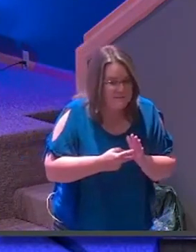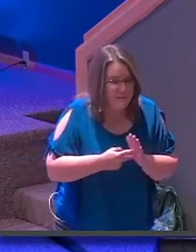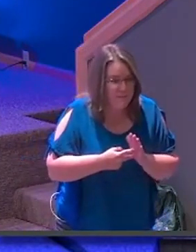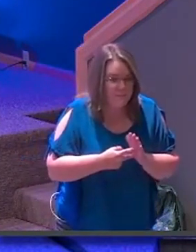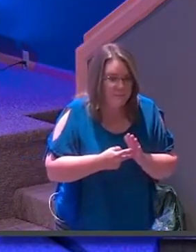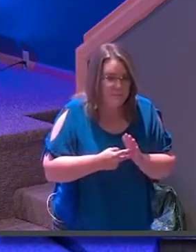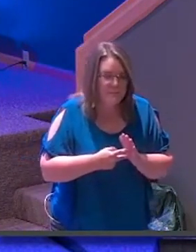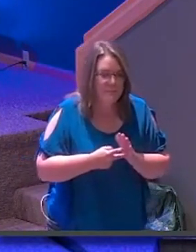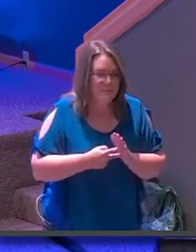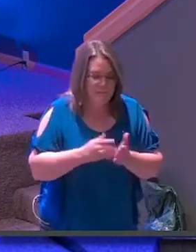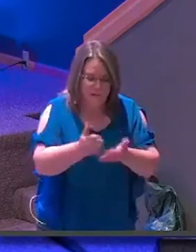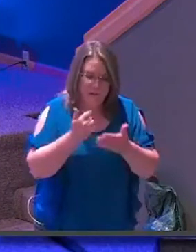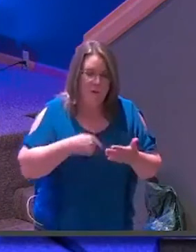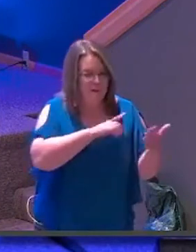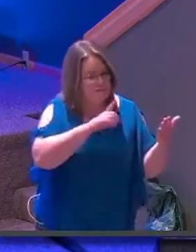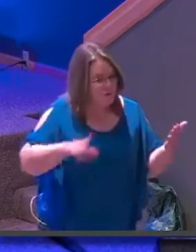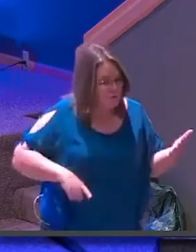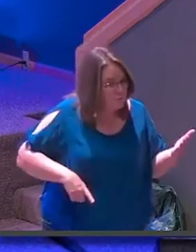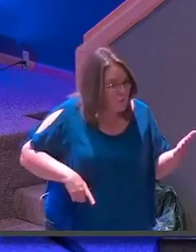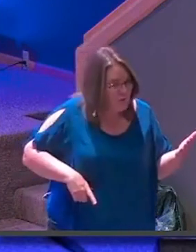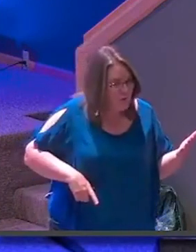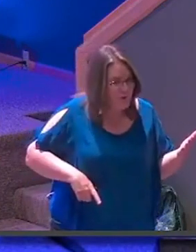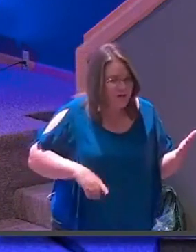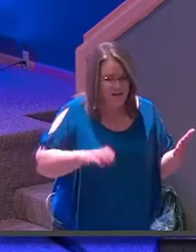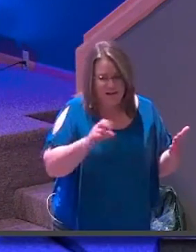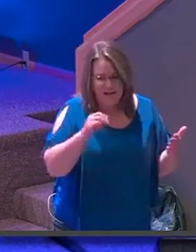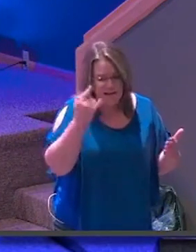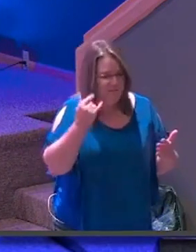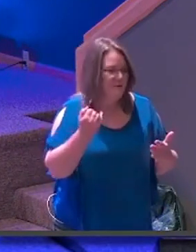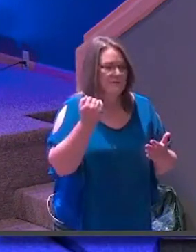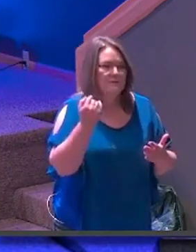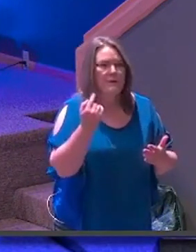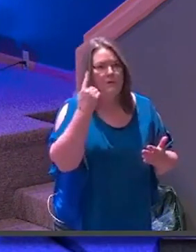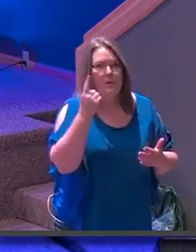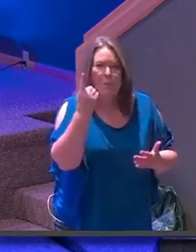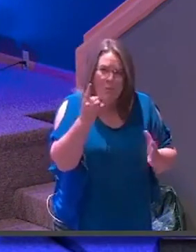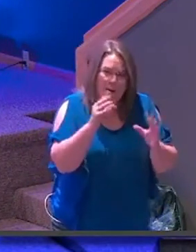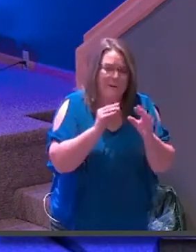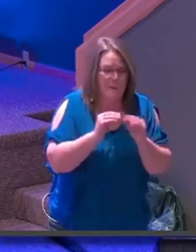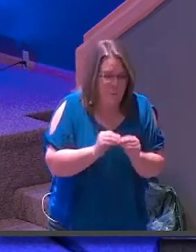Help us, Lord, even if it's just for one more.